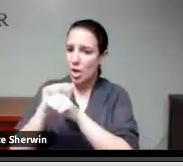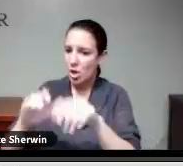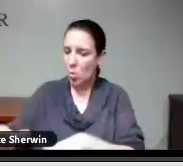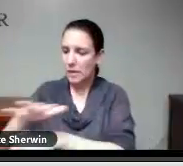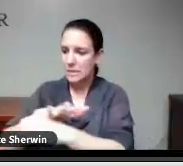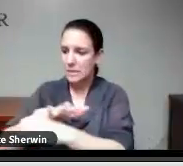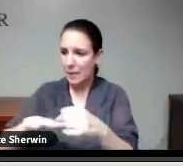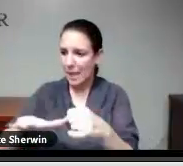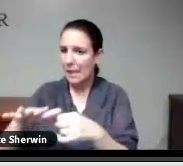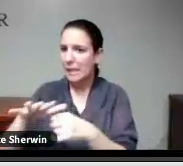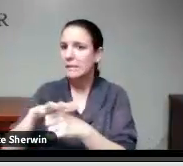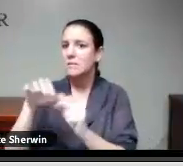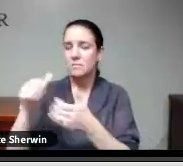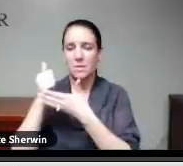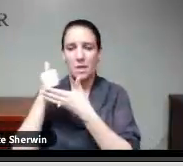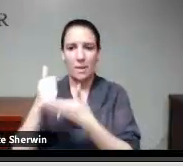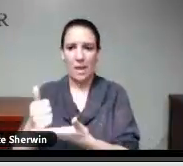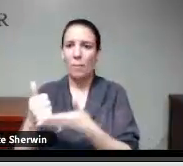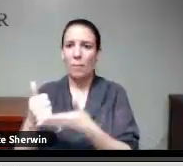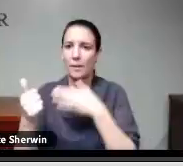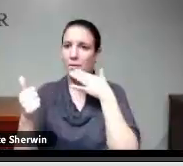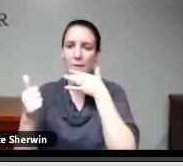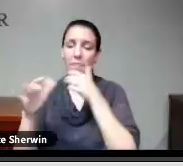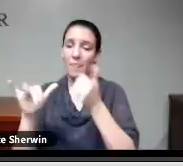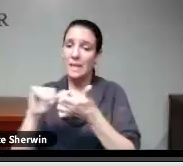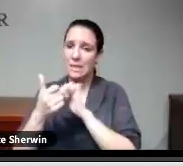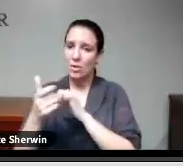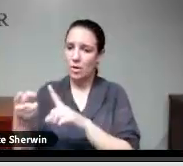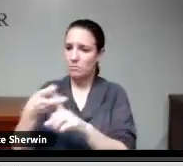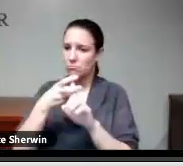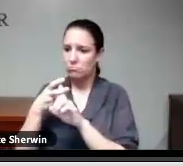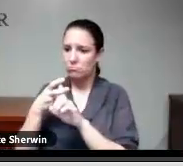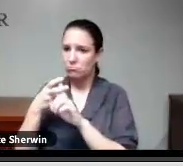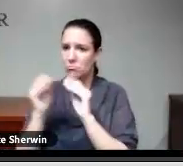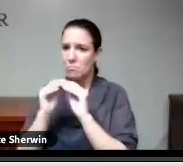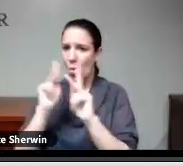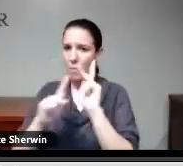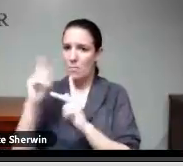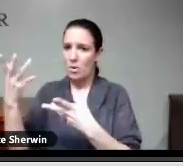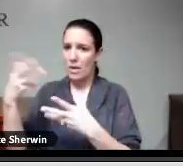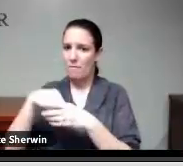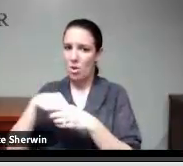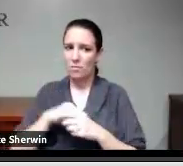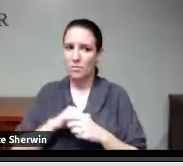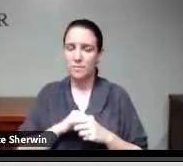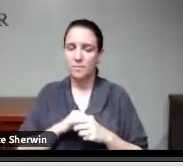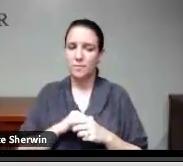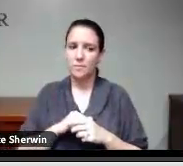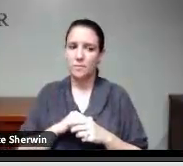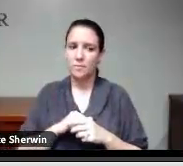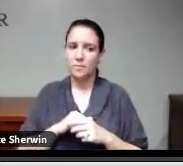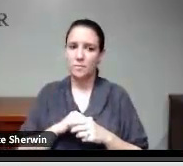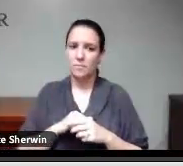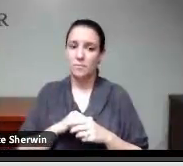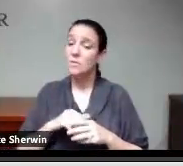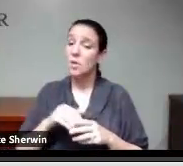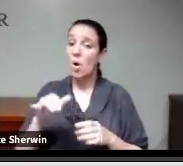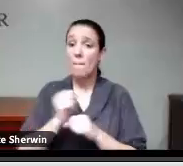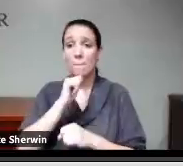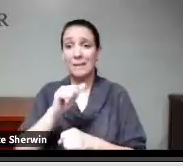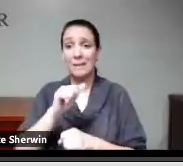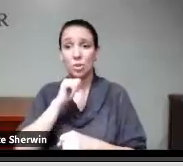be enriching ways to engage people. And then you also want to make sure that you not just evaluate, but you